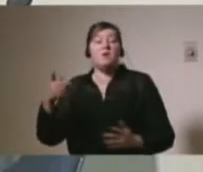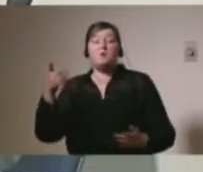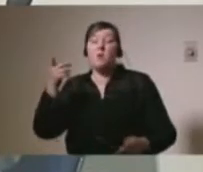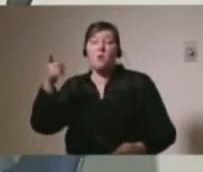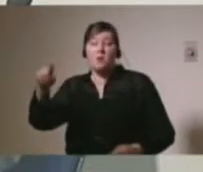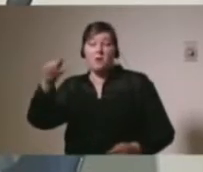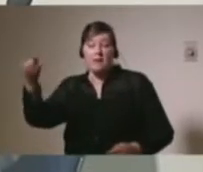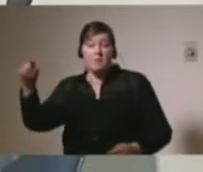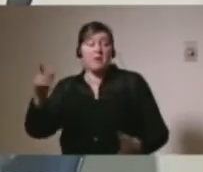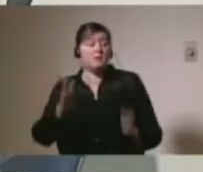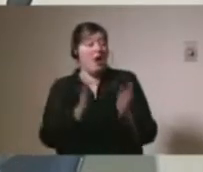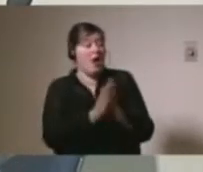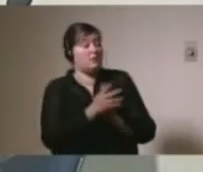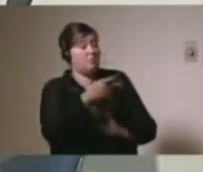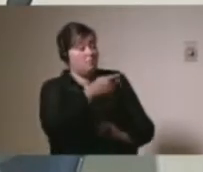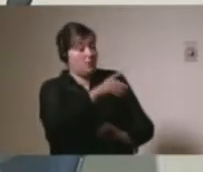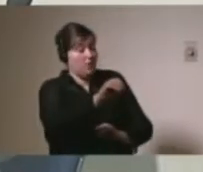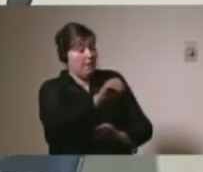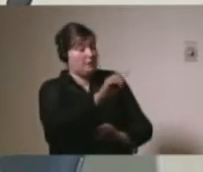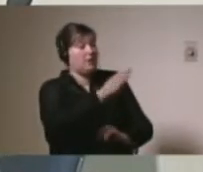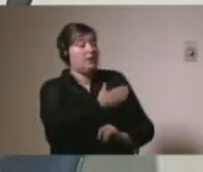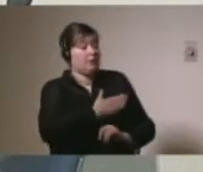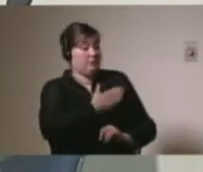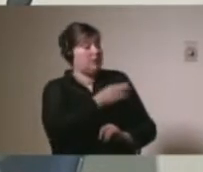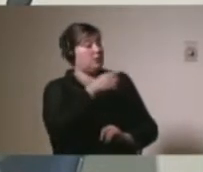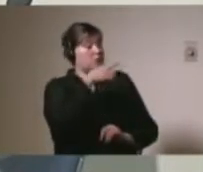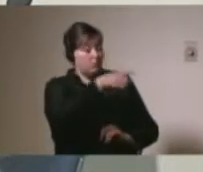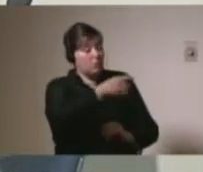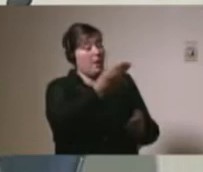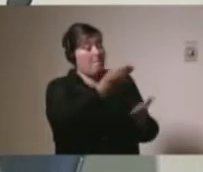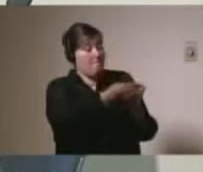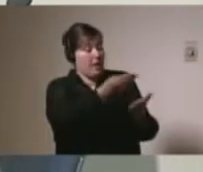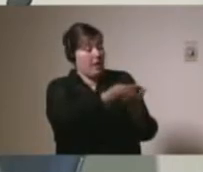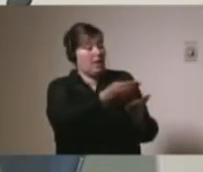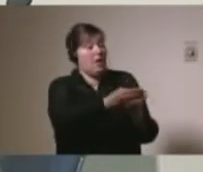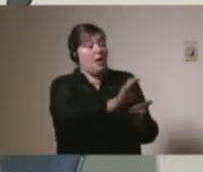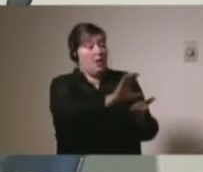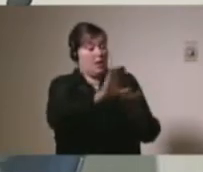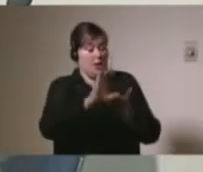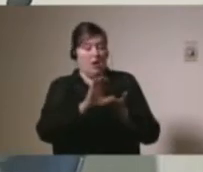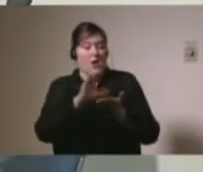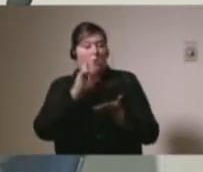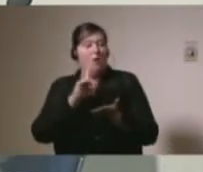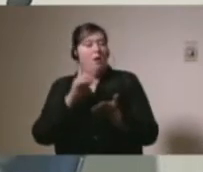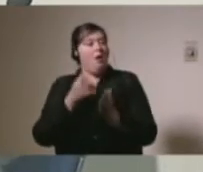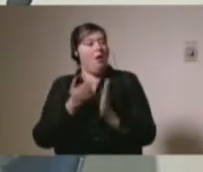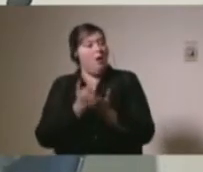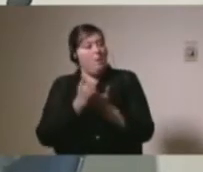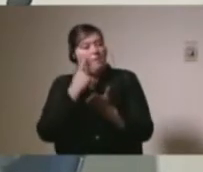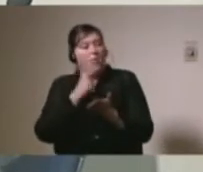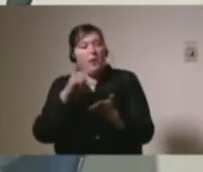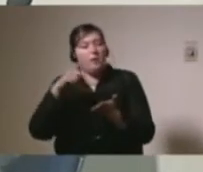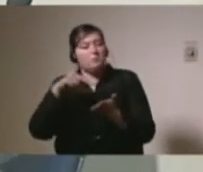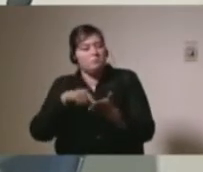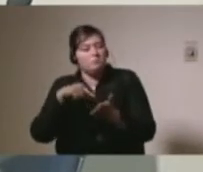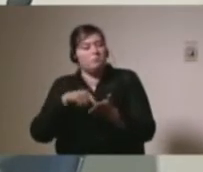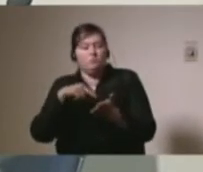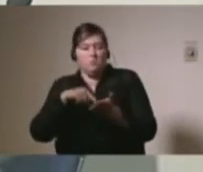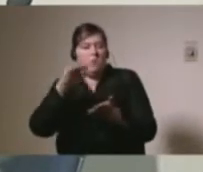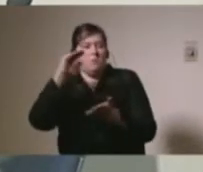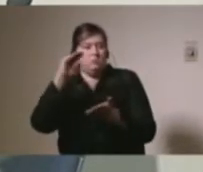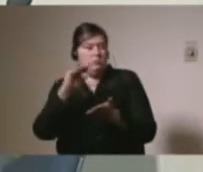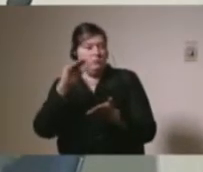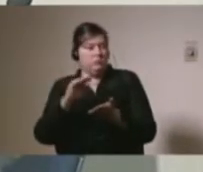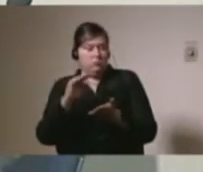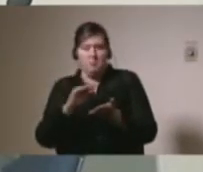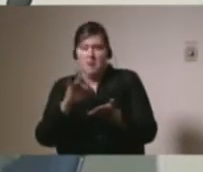postal service to contribute to that deficit reduction. So the privatization of a minority of the